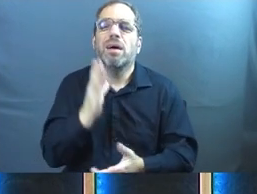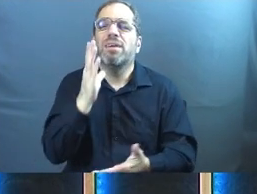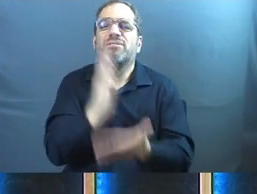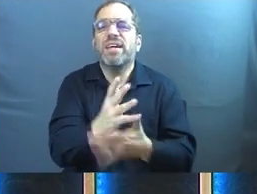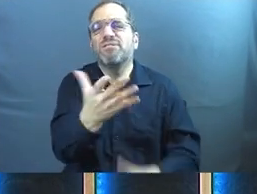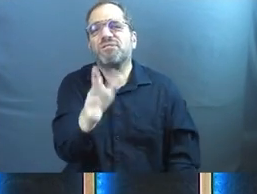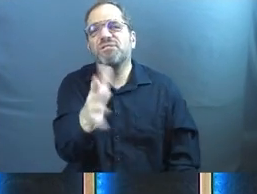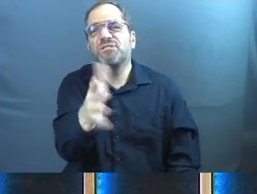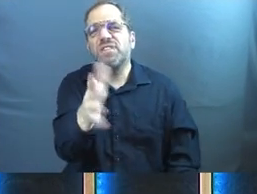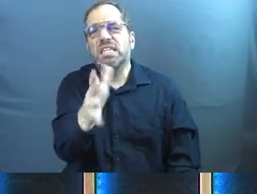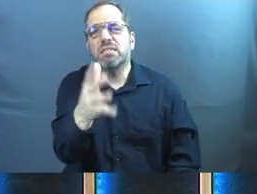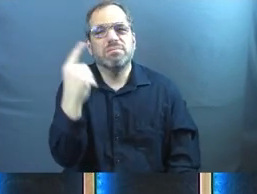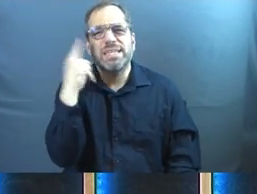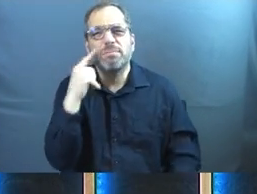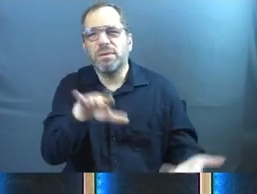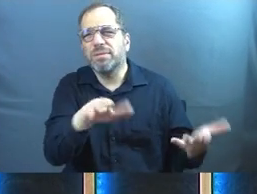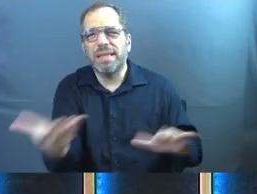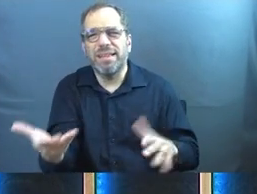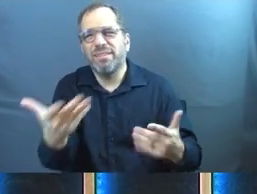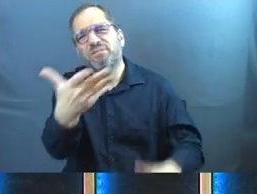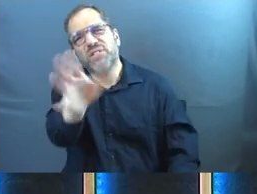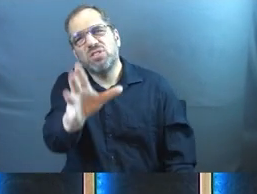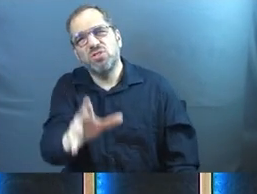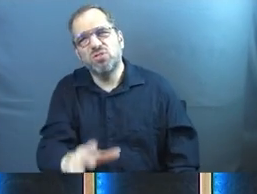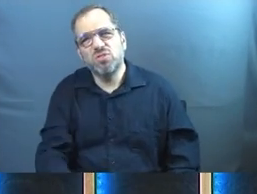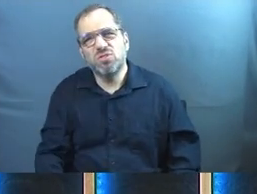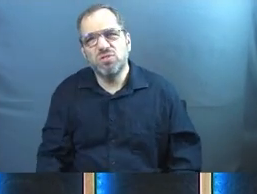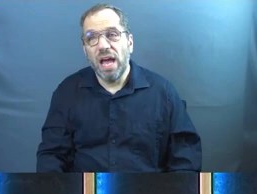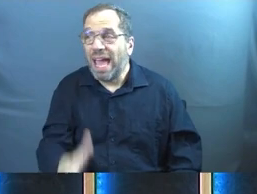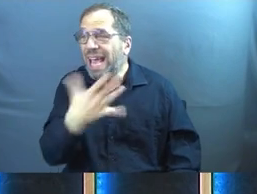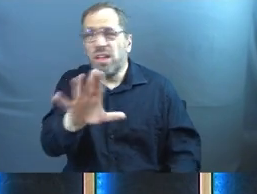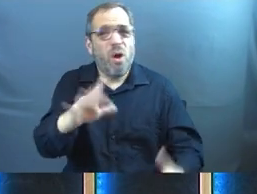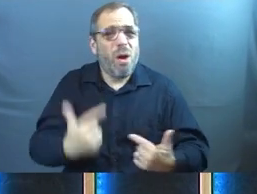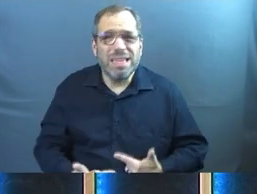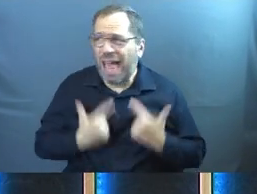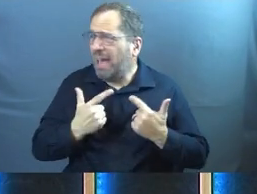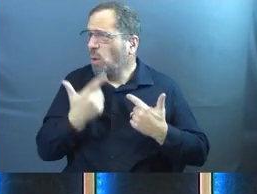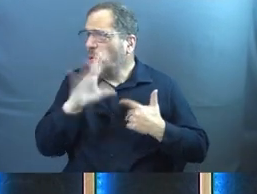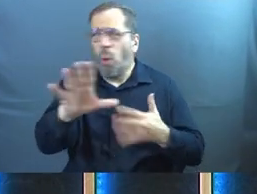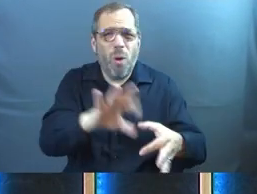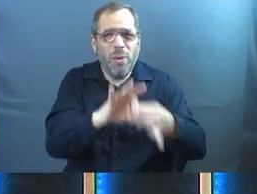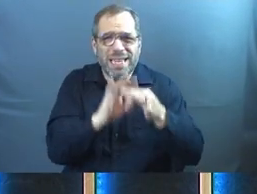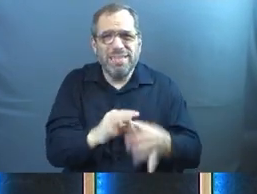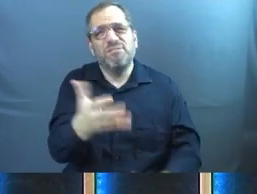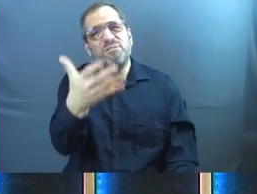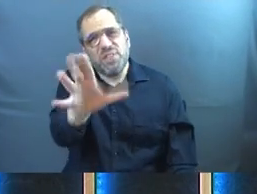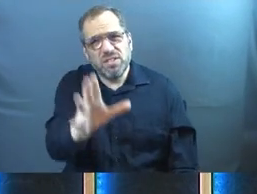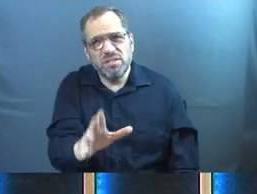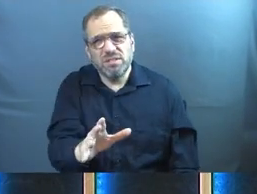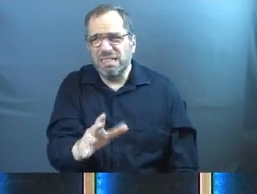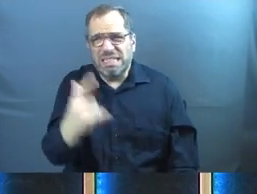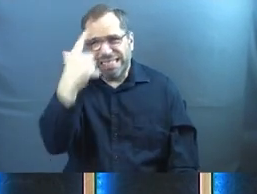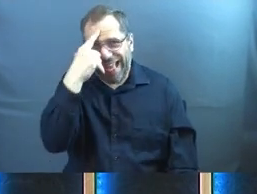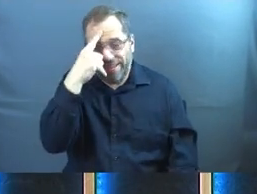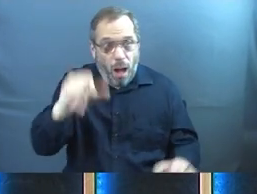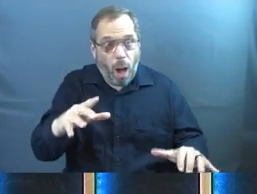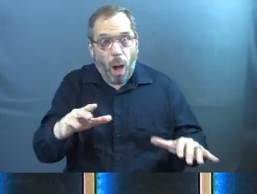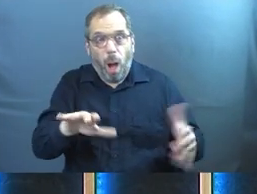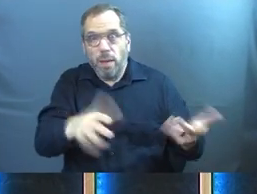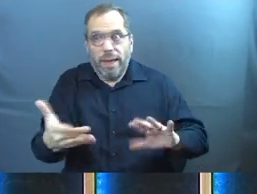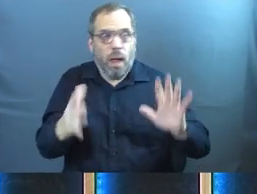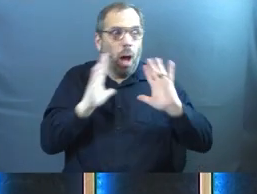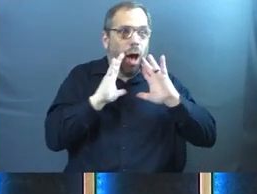so intimidated by death. In any of your life and in any of your relationships, quit being shocked by